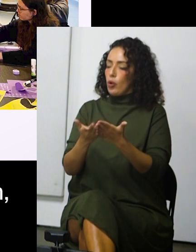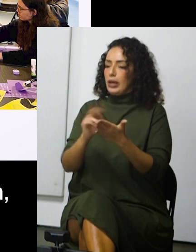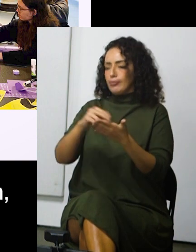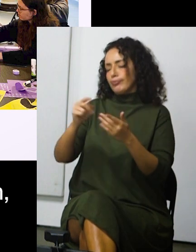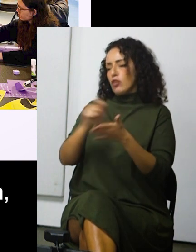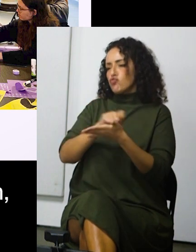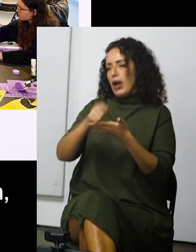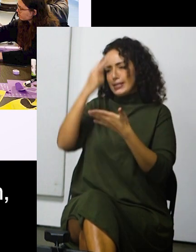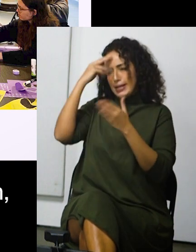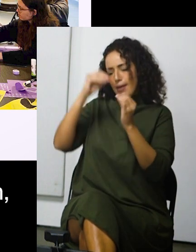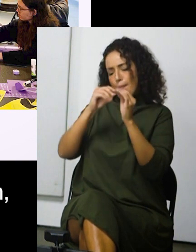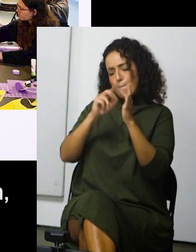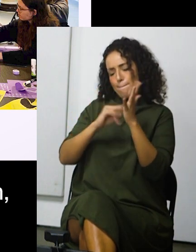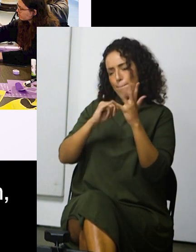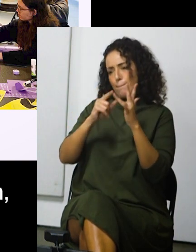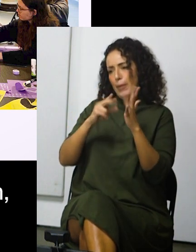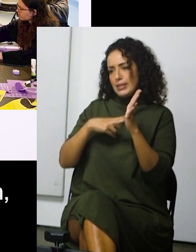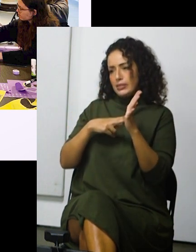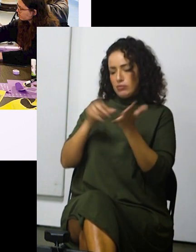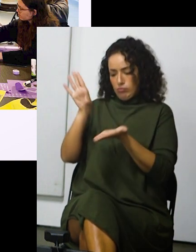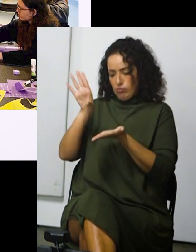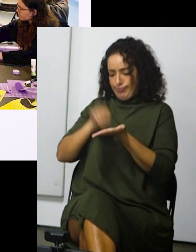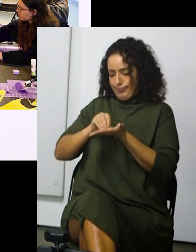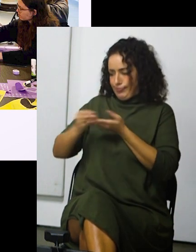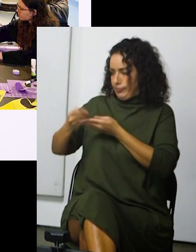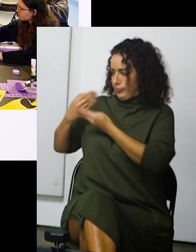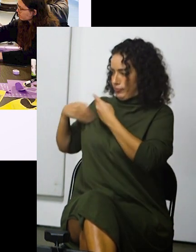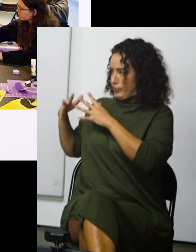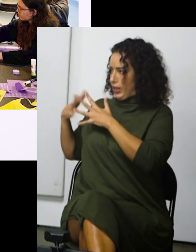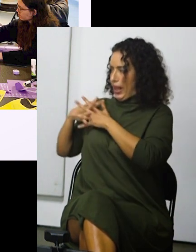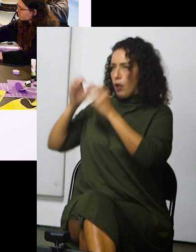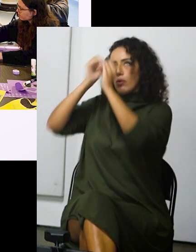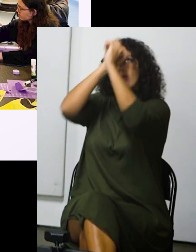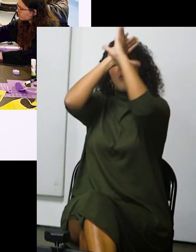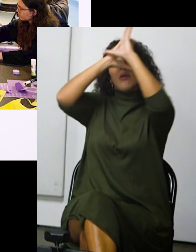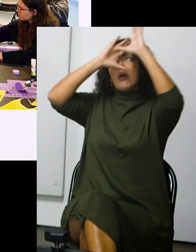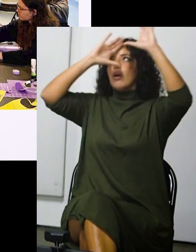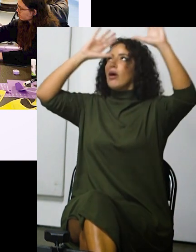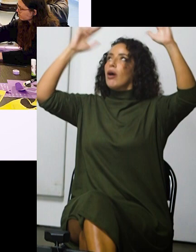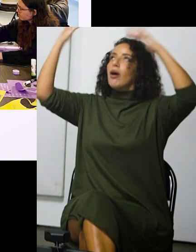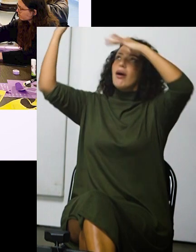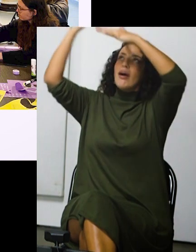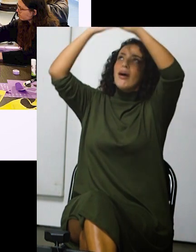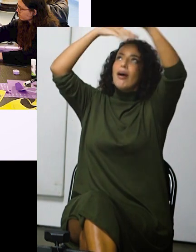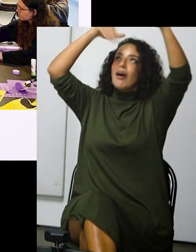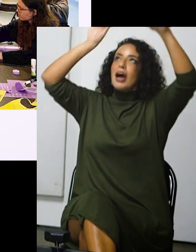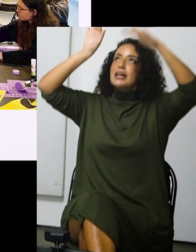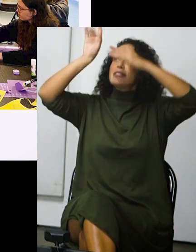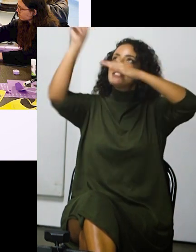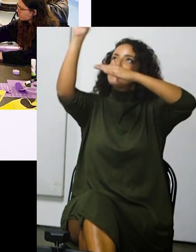Benson, a book which documents the history of how we've visualized outer space. Next slide, please.